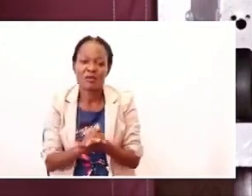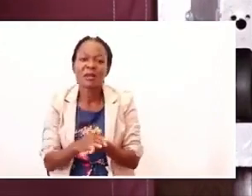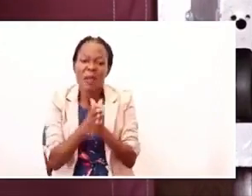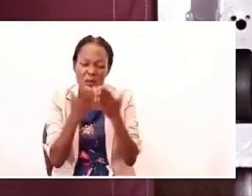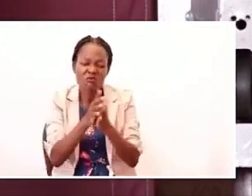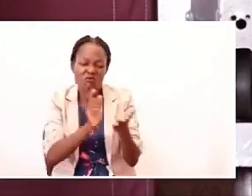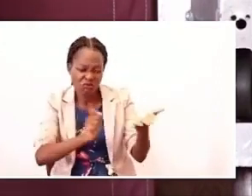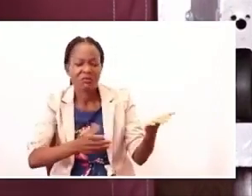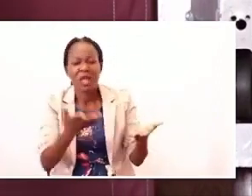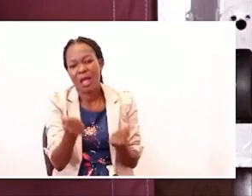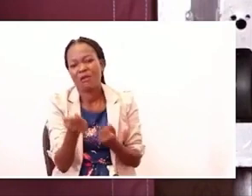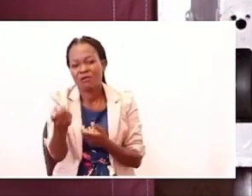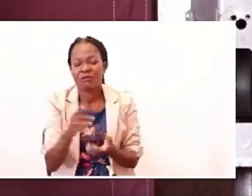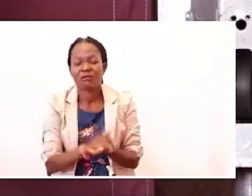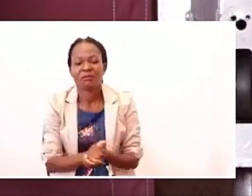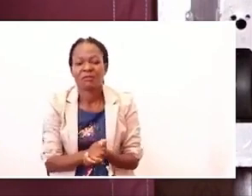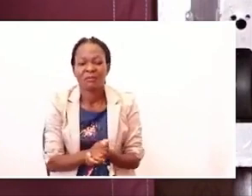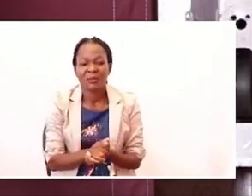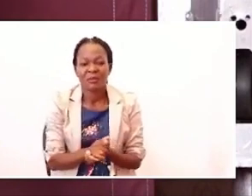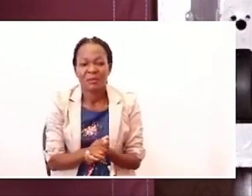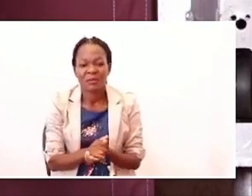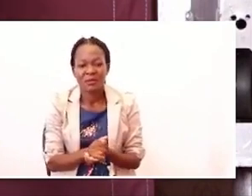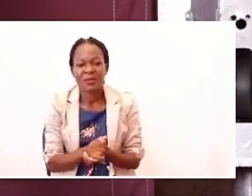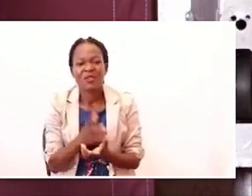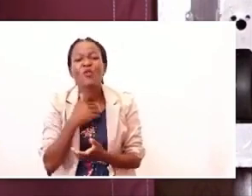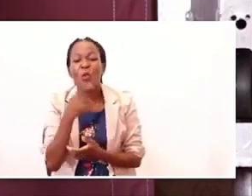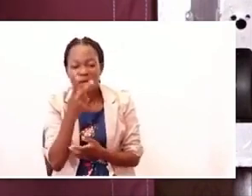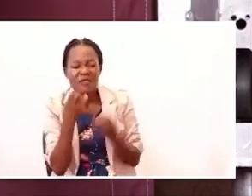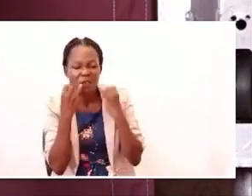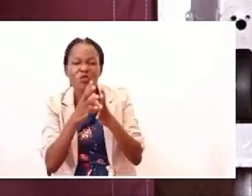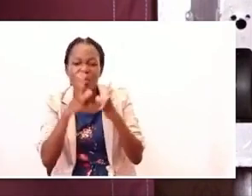regard. I can mention that to you if you want.